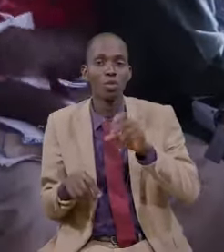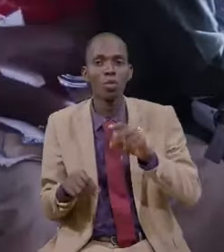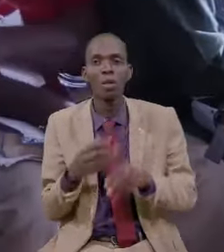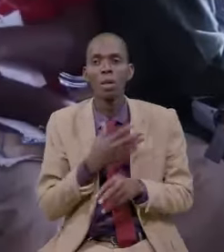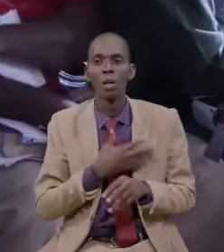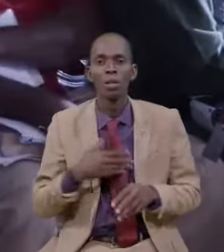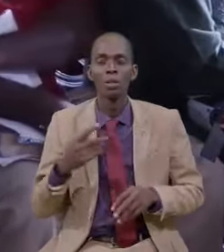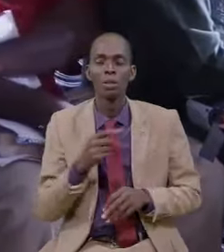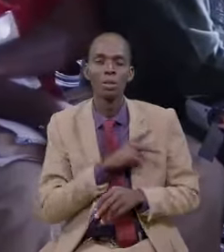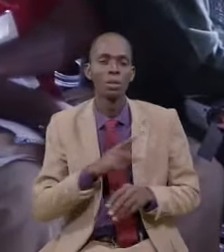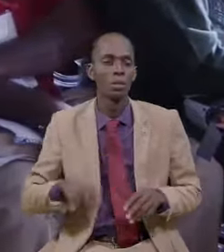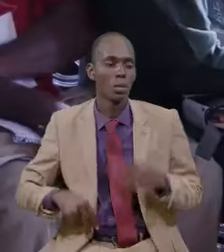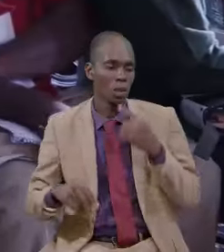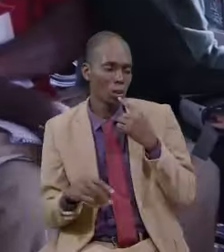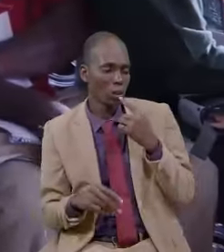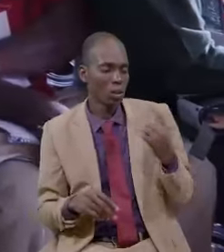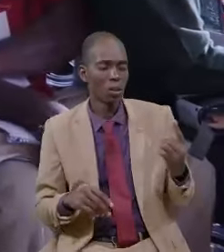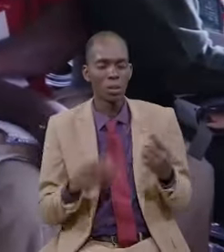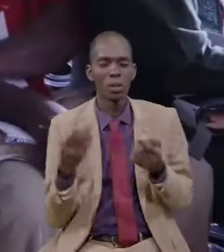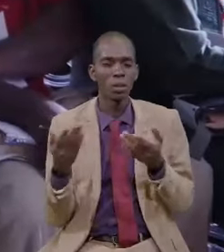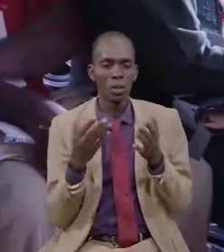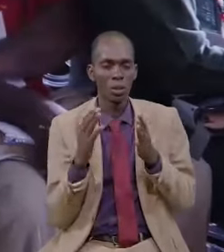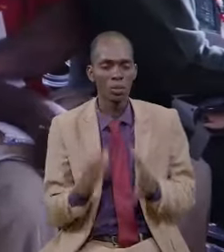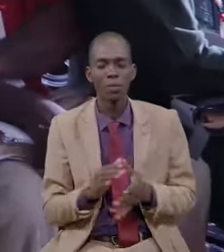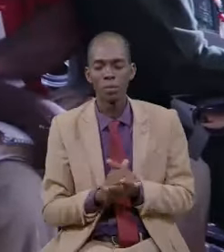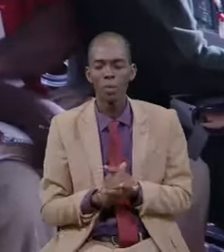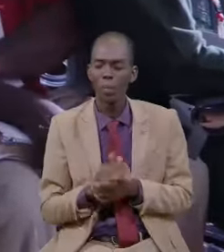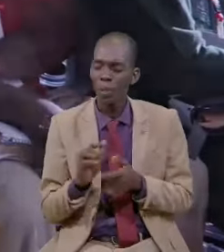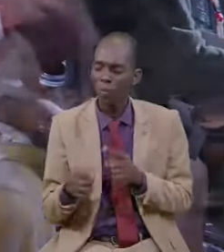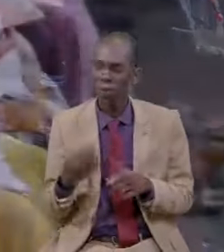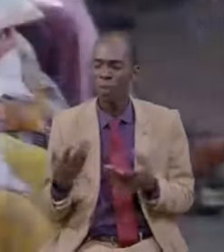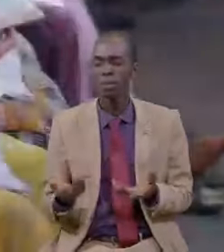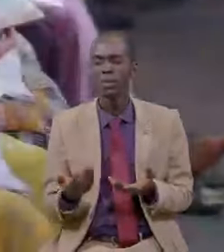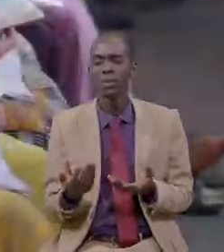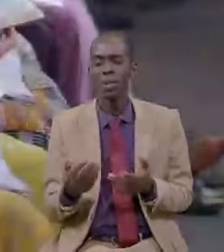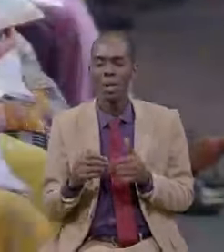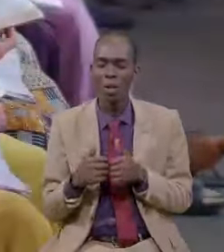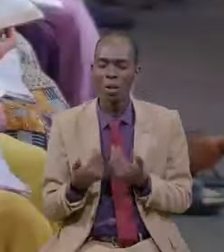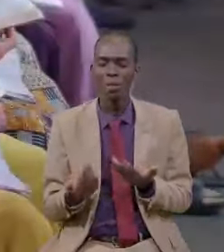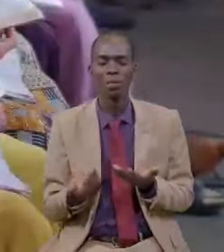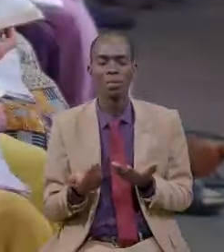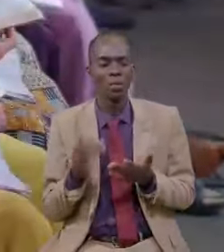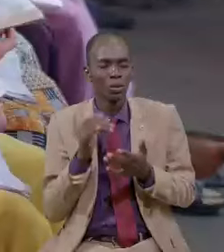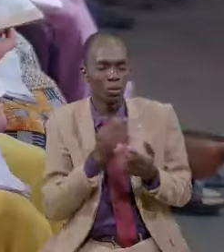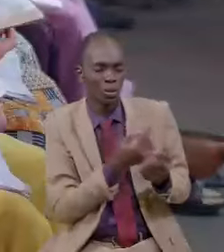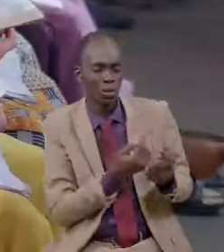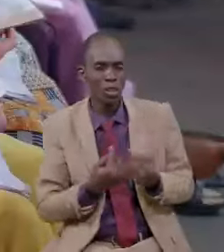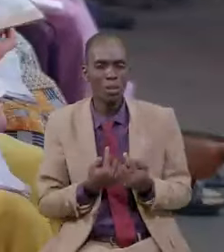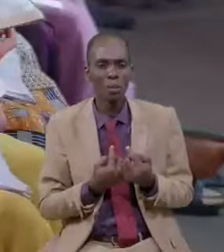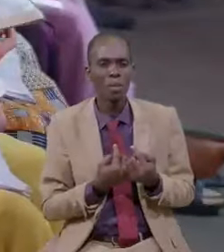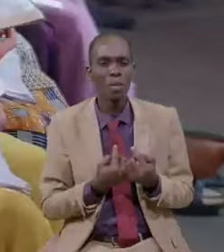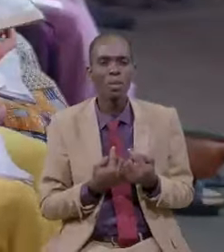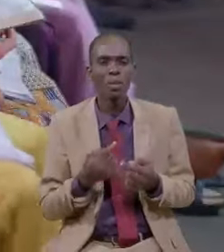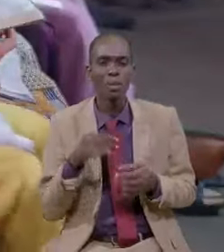says unto him, friend, how camest thou in